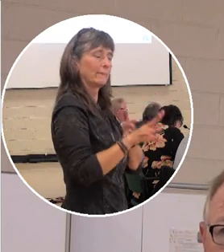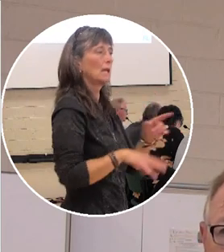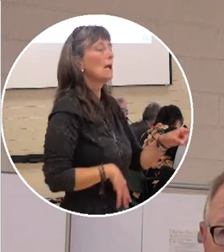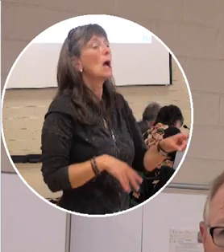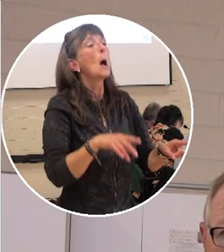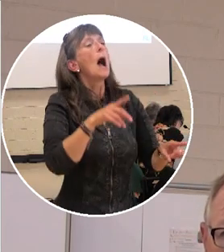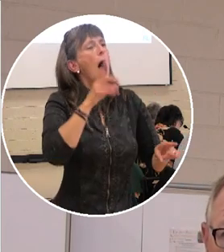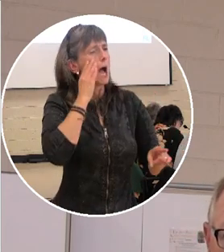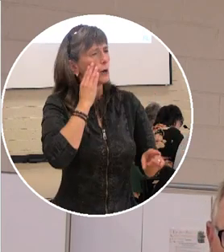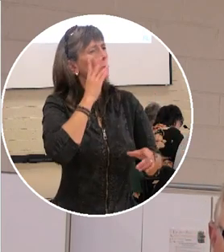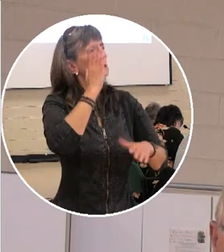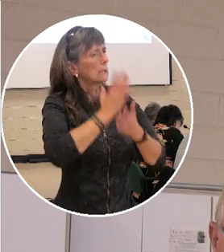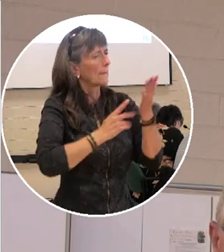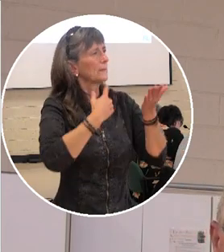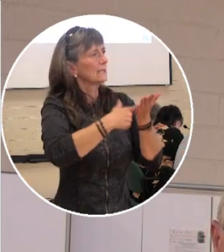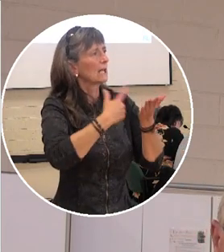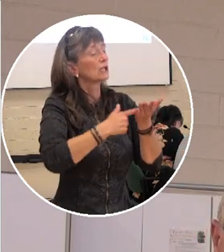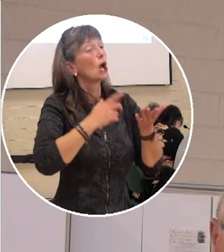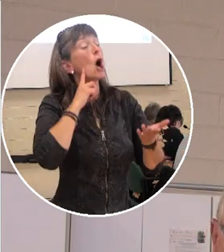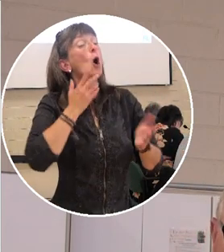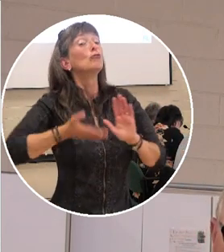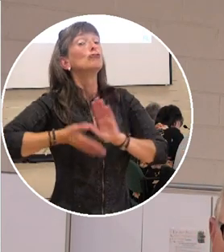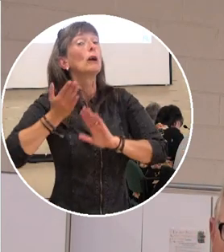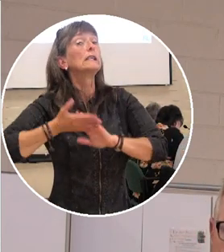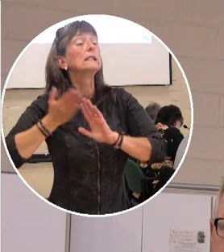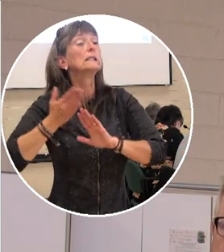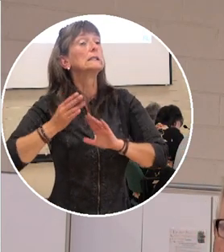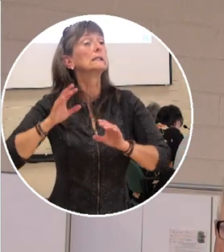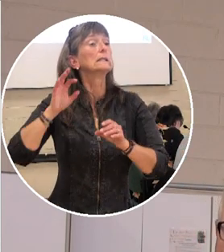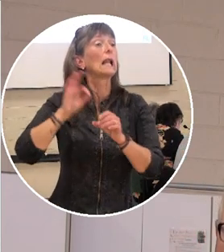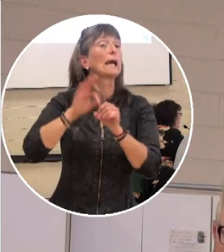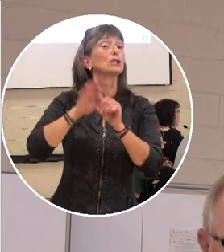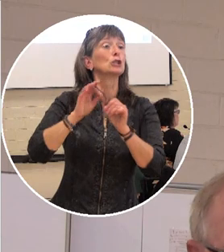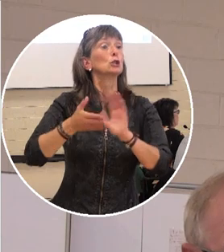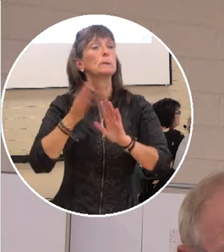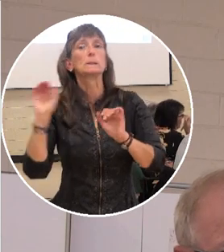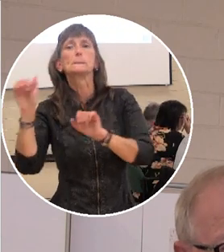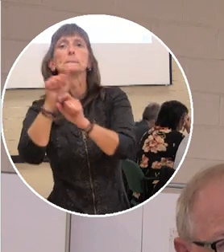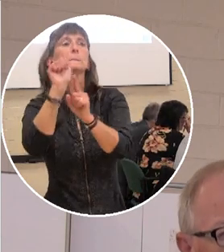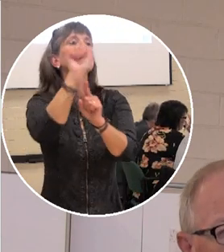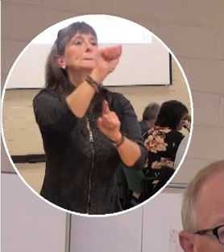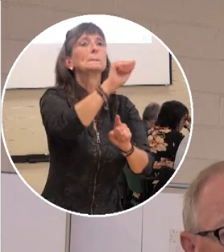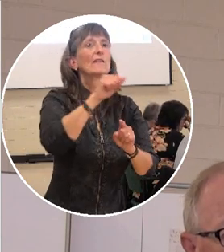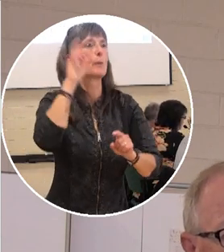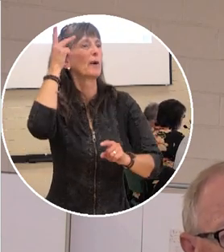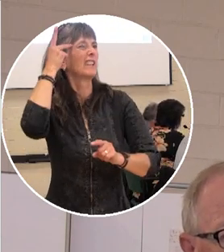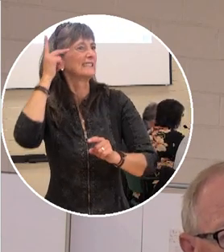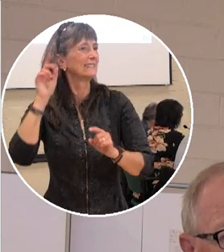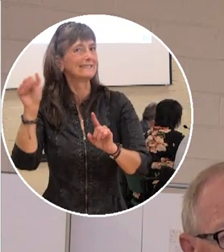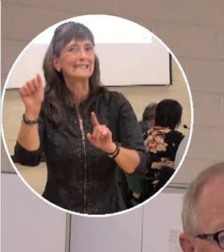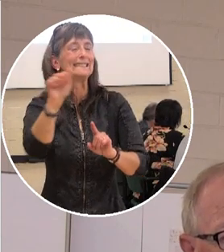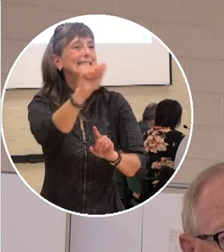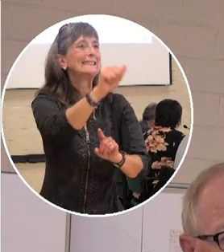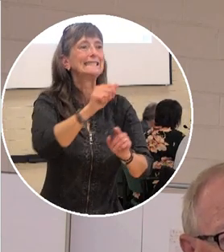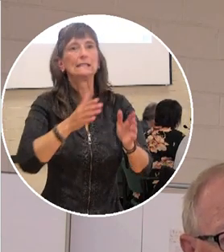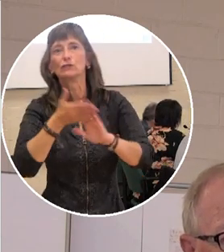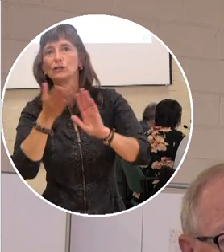as a candidate and going around knocking on doors. And that is where the line is drawn.